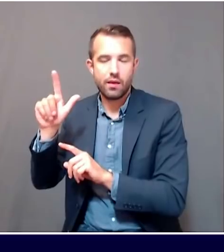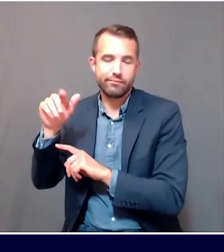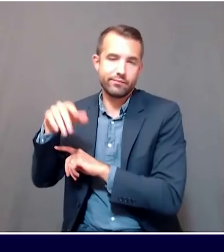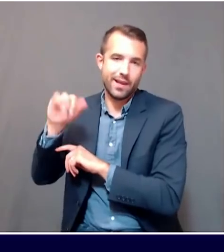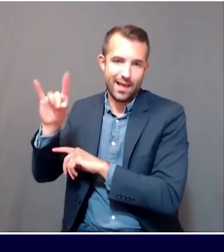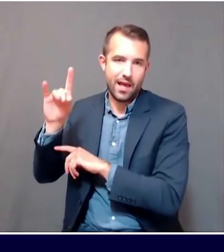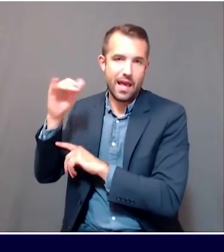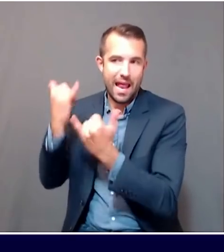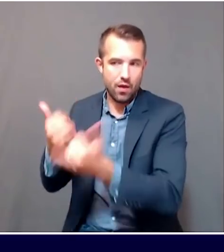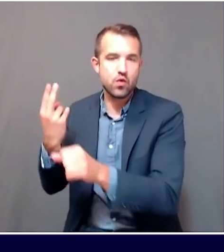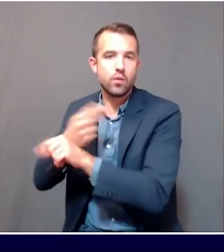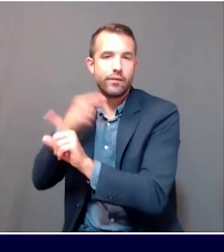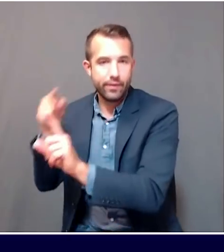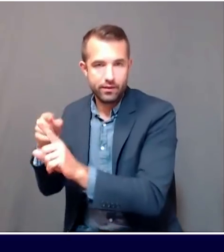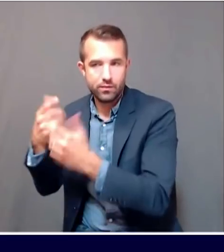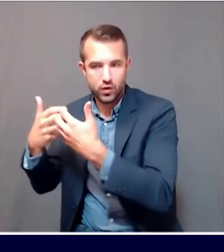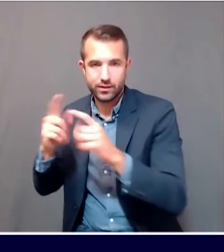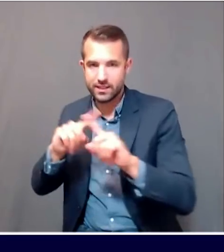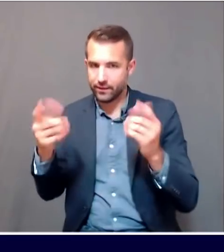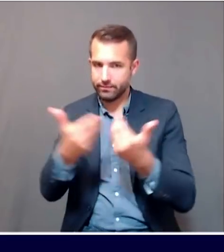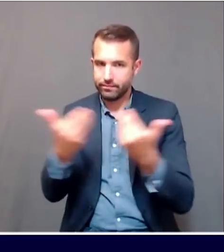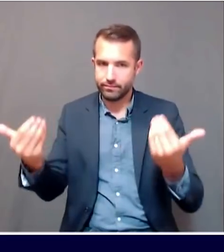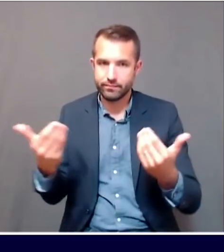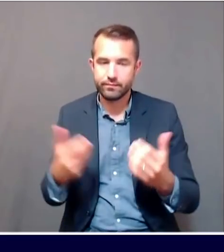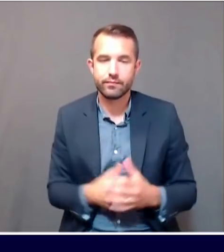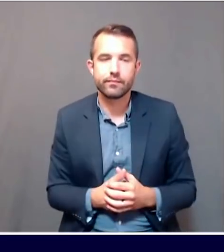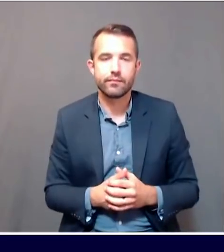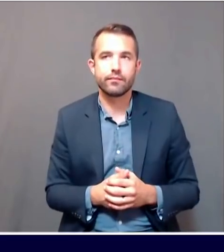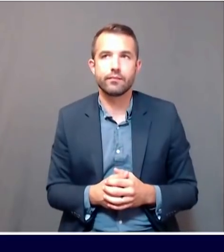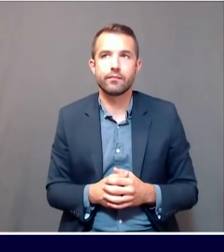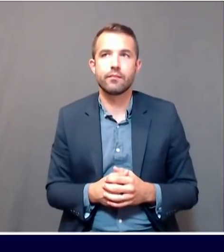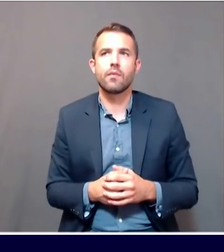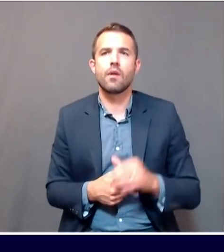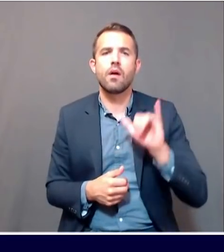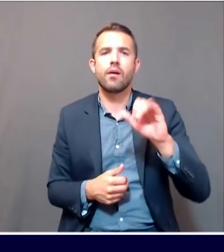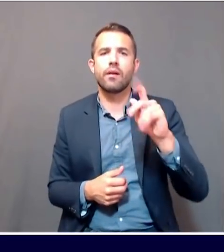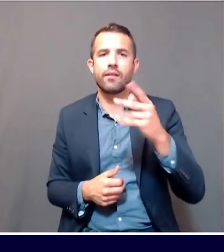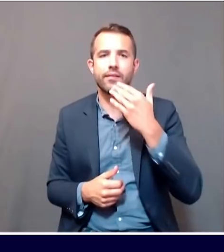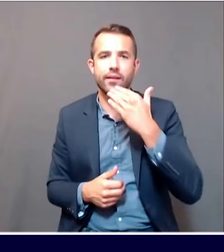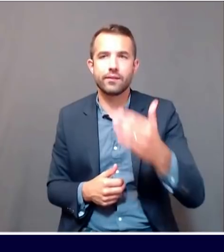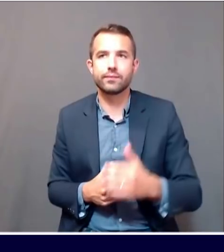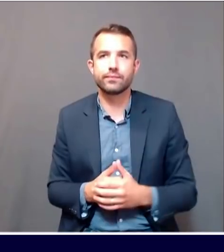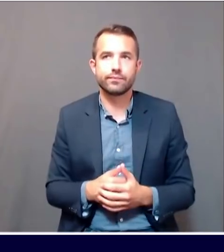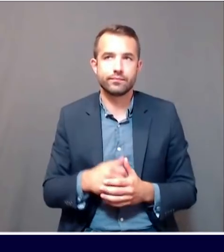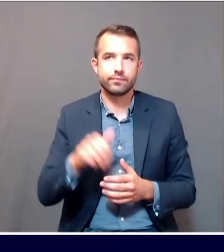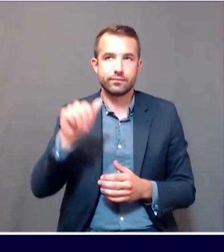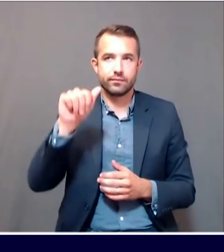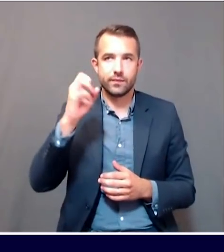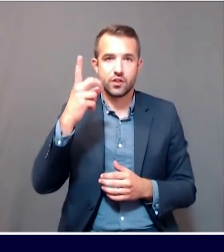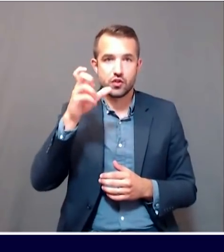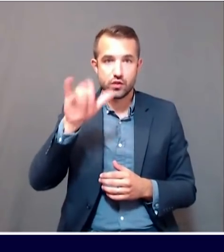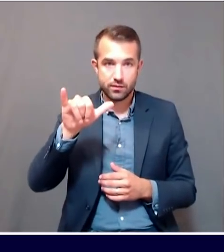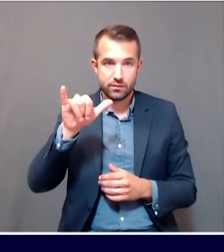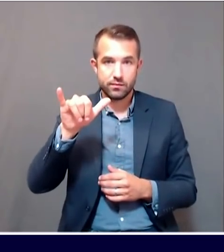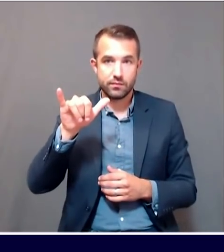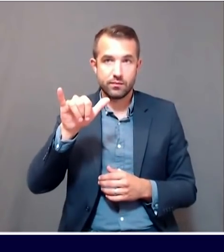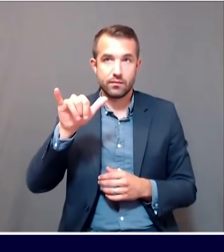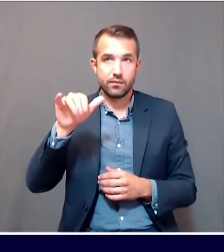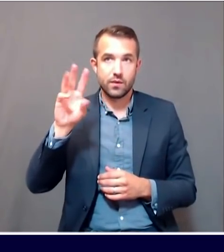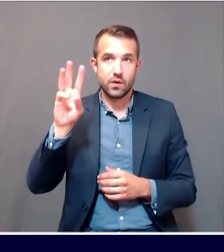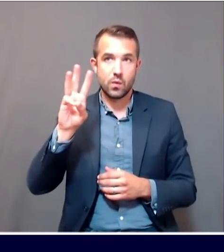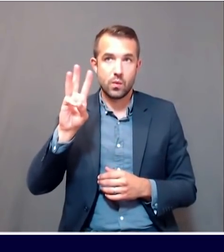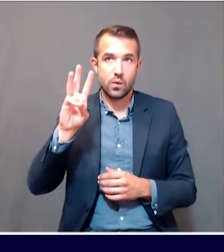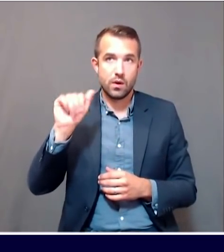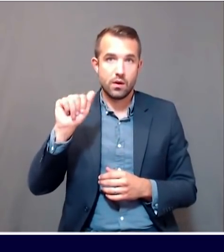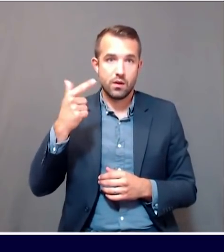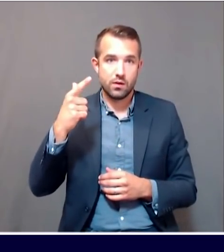Thank you. You bet. I'm going to turn to Ashley Blackford at WAGM next. Hi, Dr. Shah. I